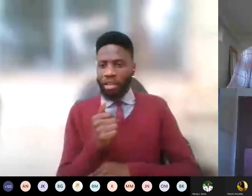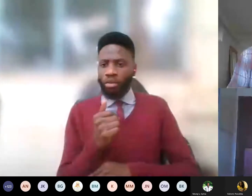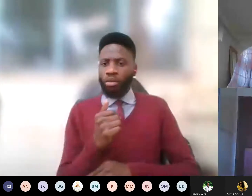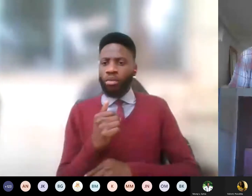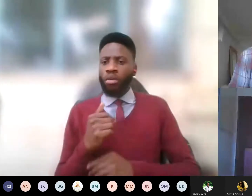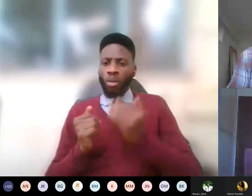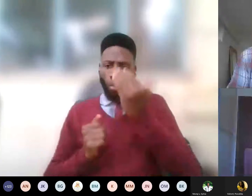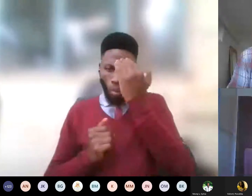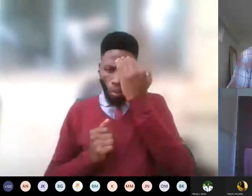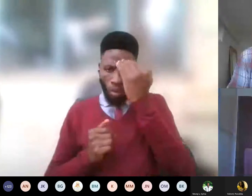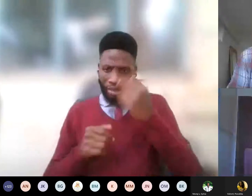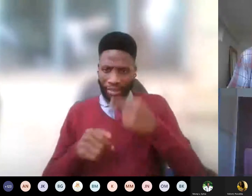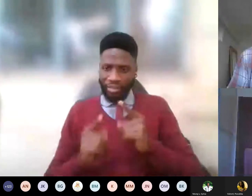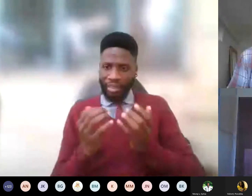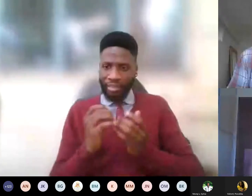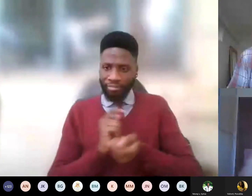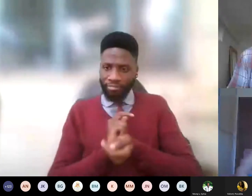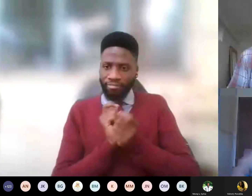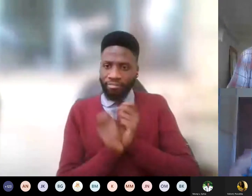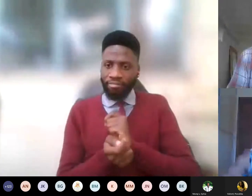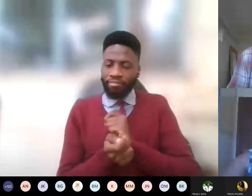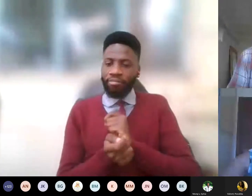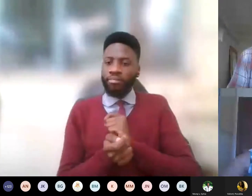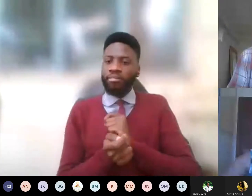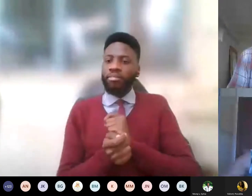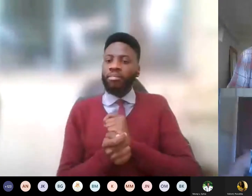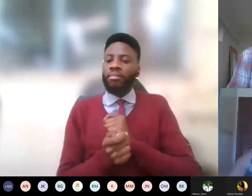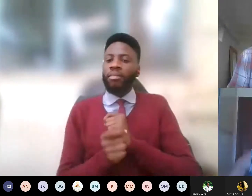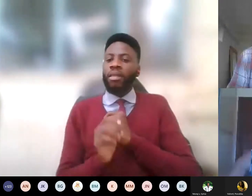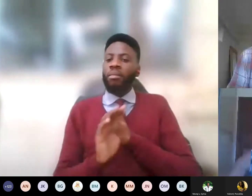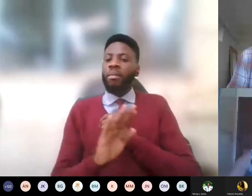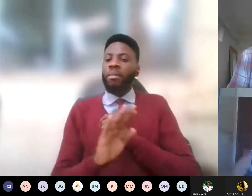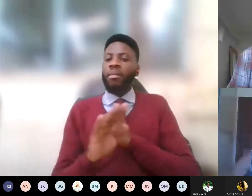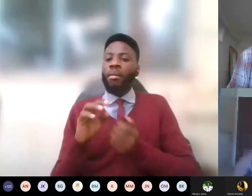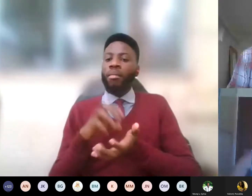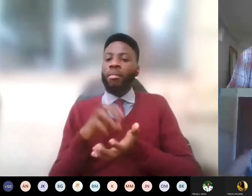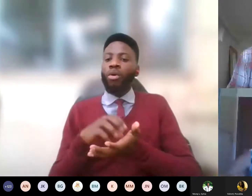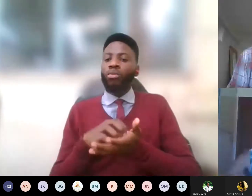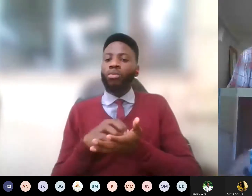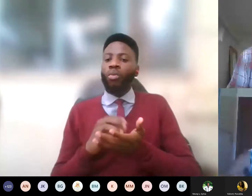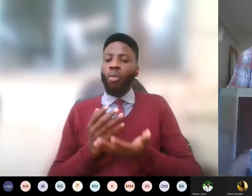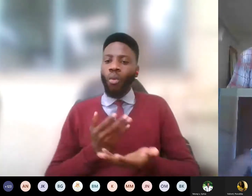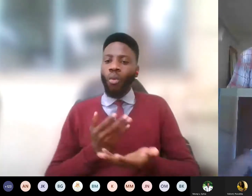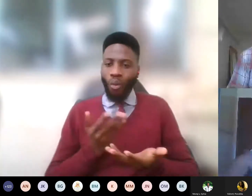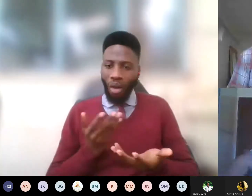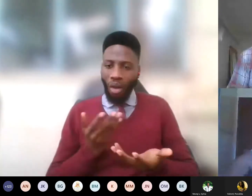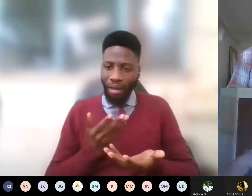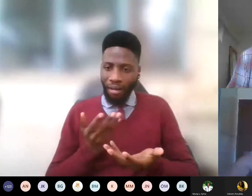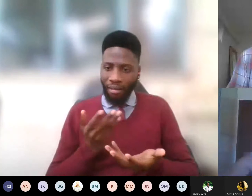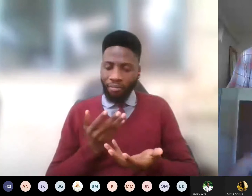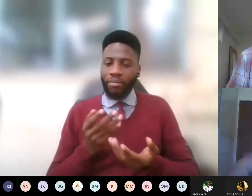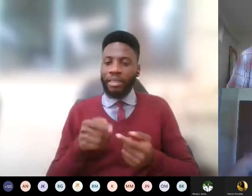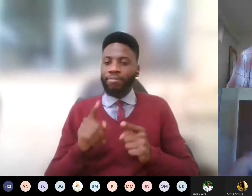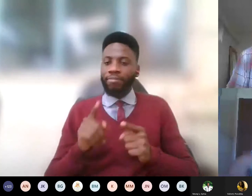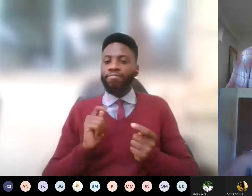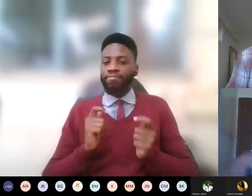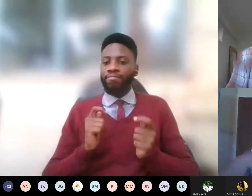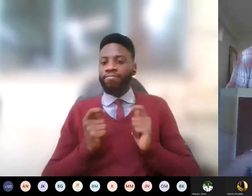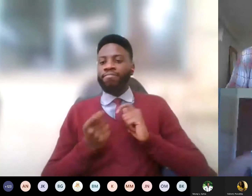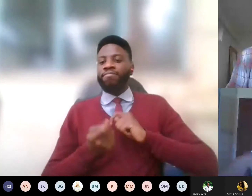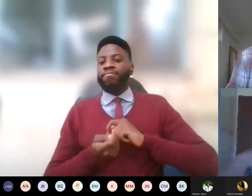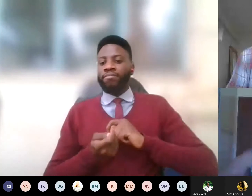parent, it's definitely something you wonder about, to make sure that you are giving your children some appropriate